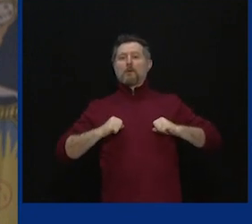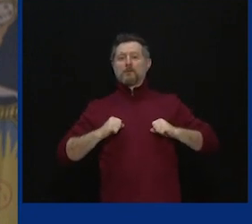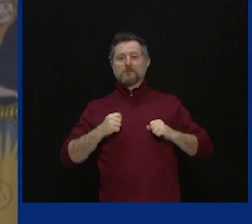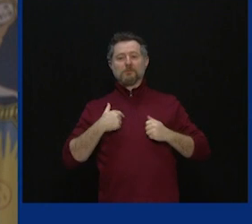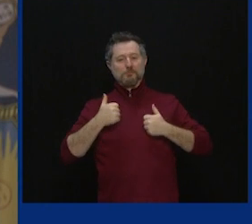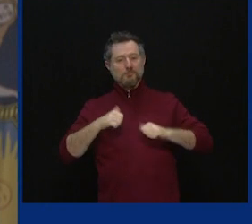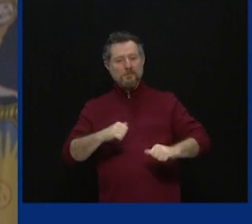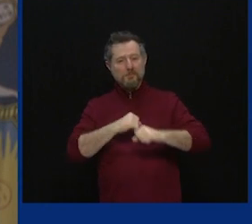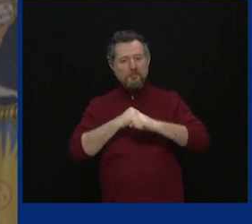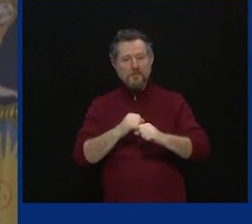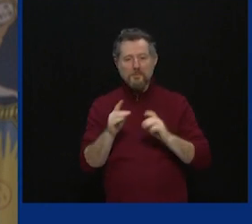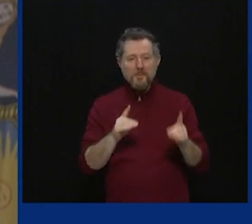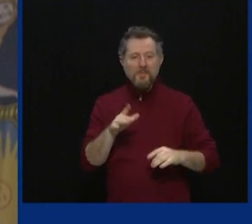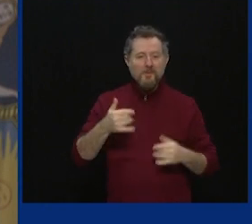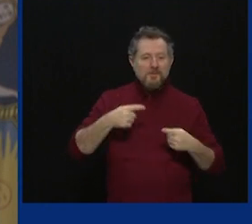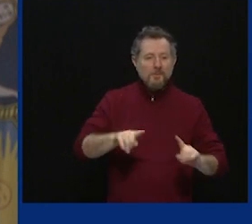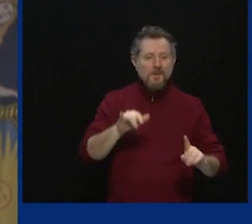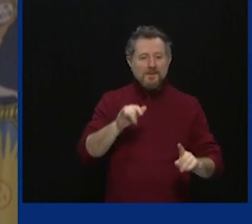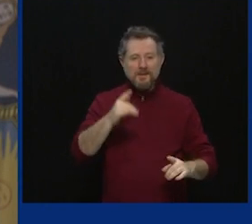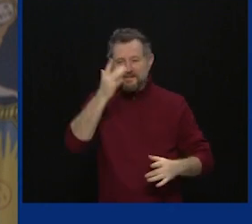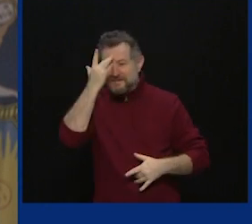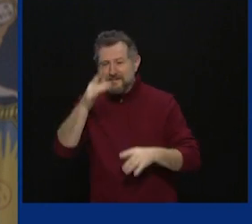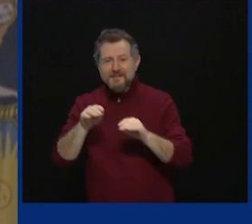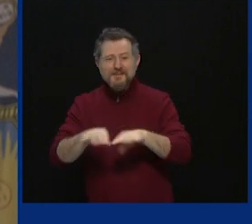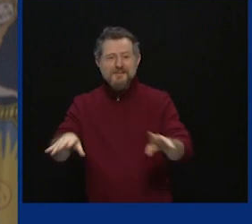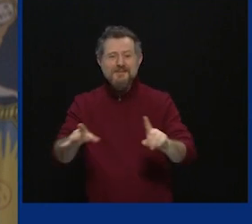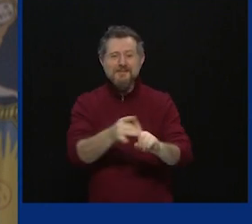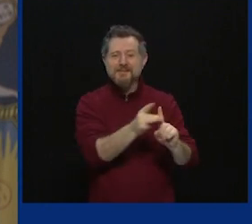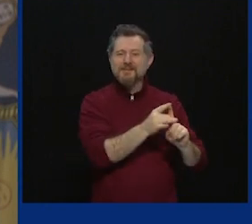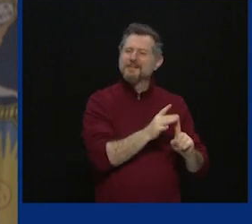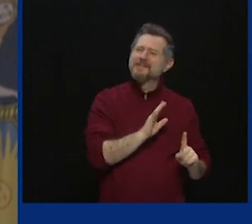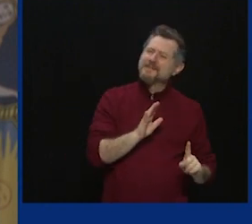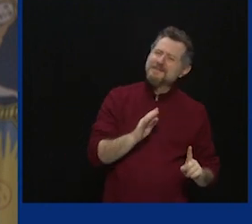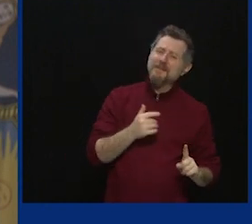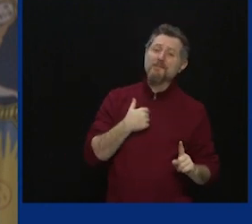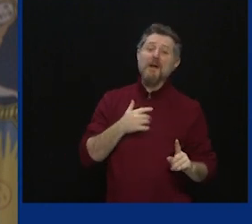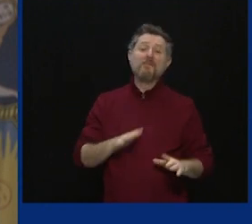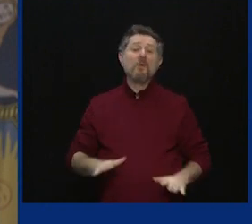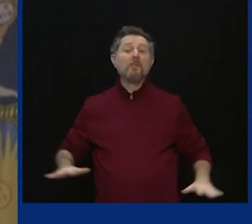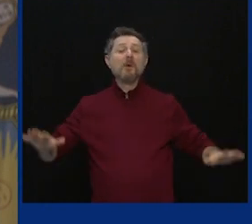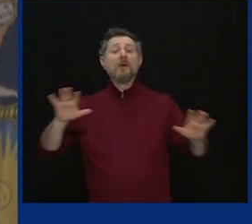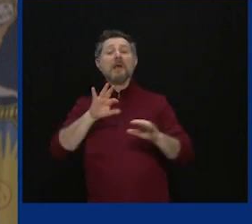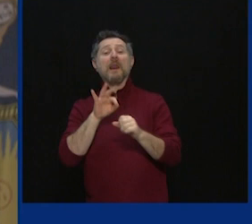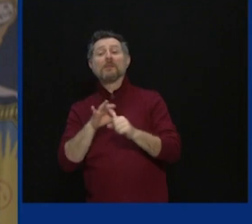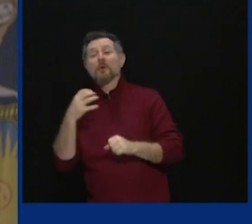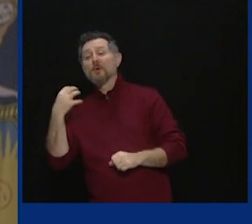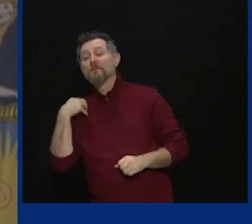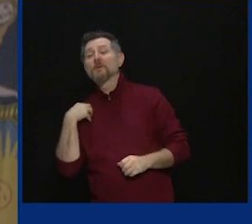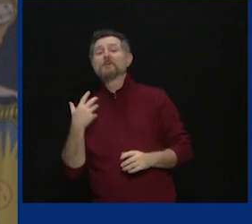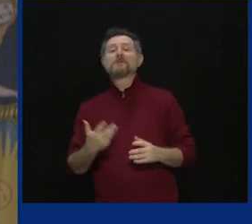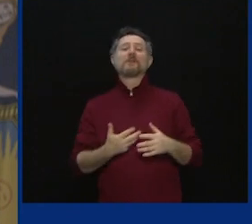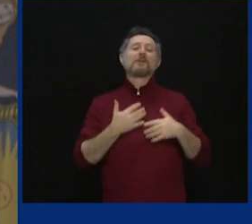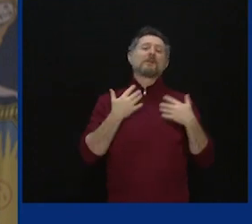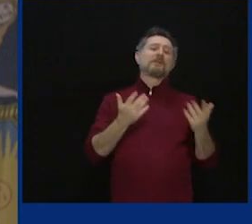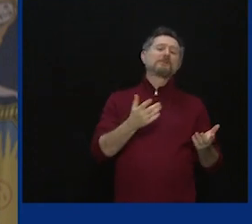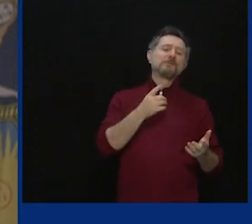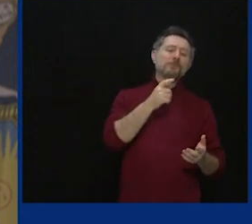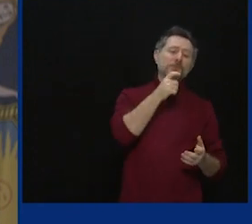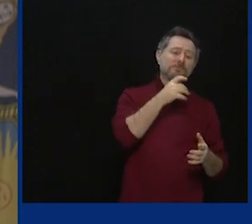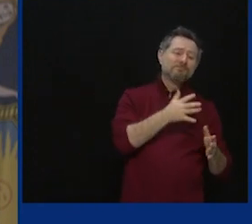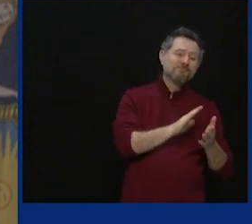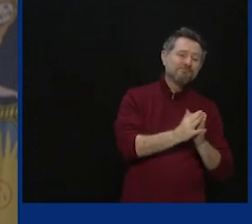we're still in a pandemic. And every other elected or incoming elected official can make their own determination, and they'll have